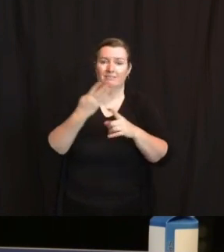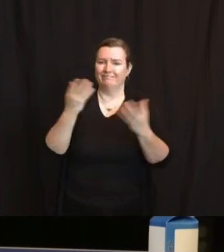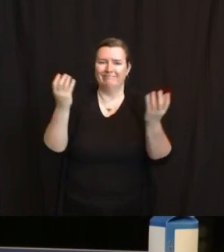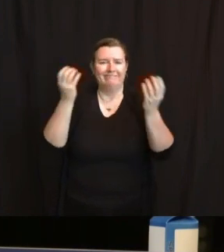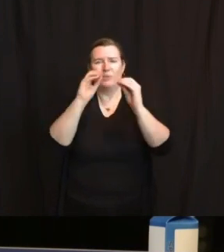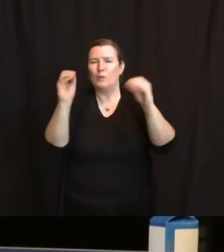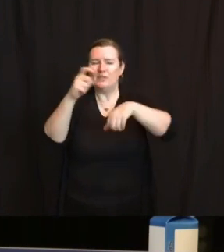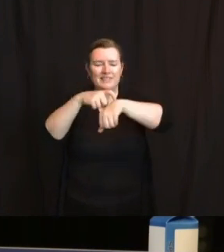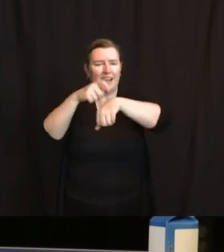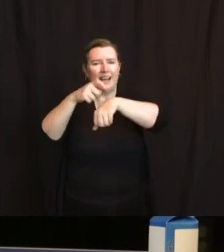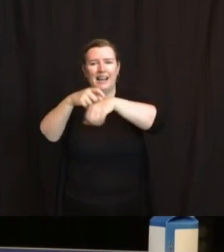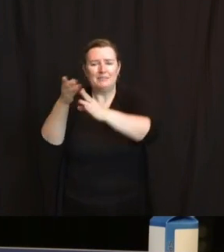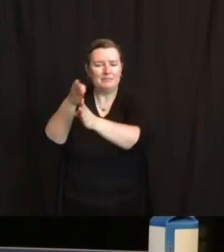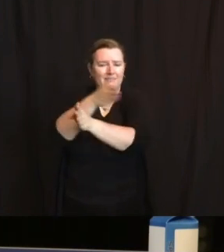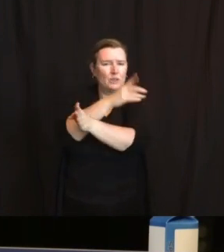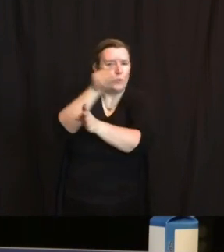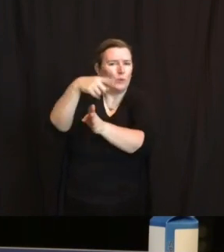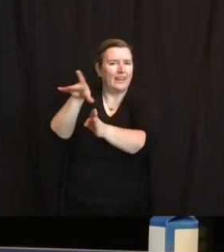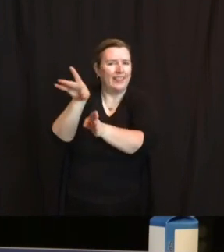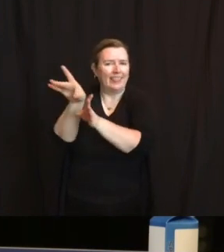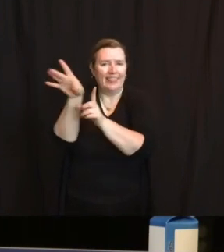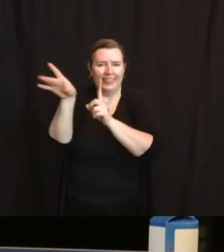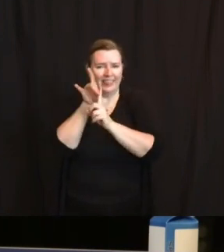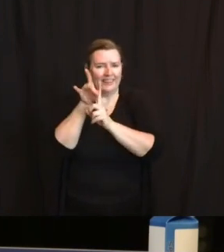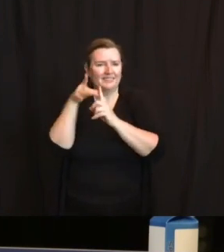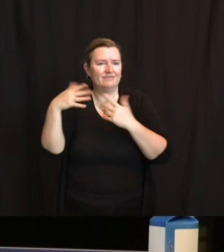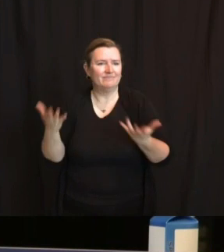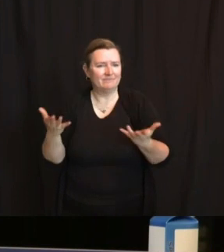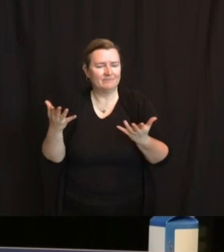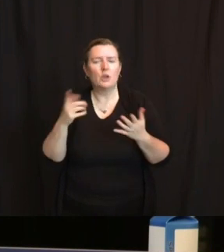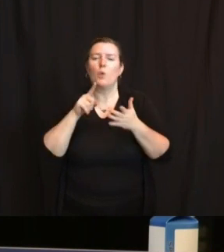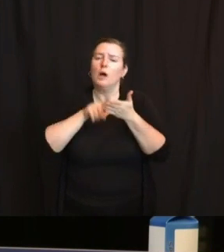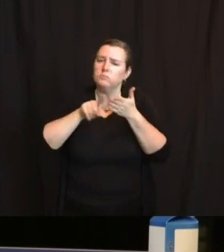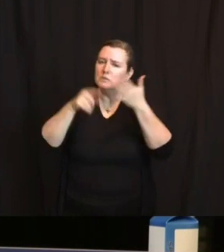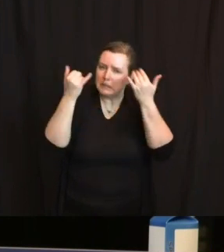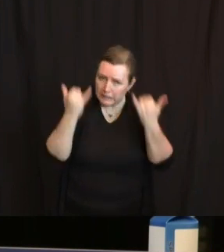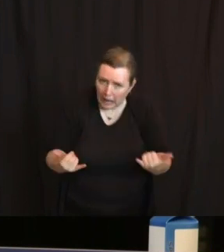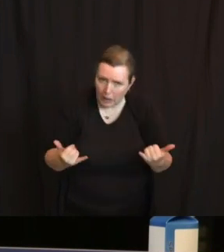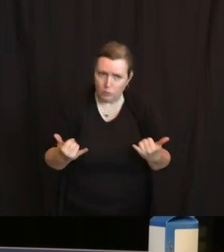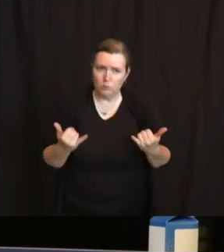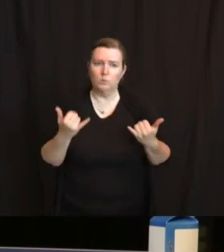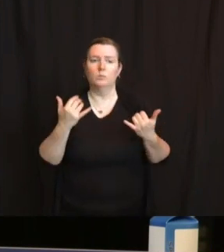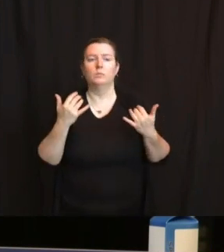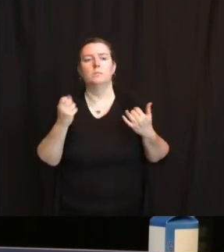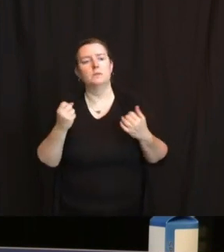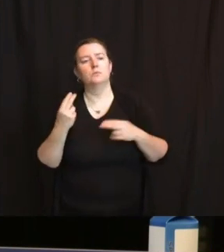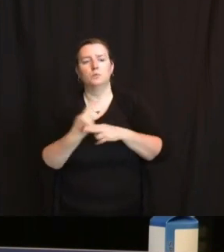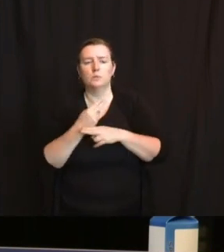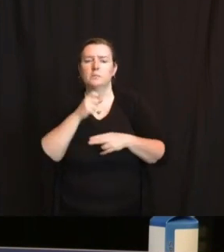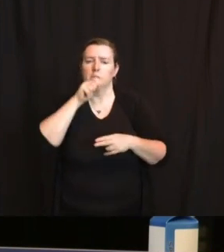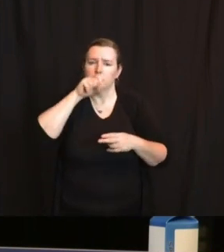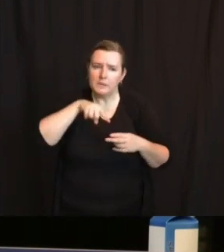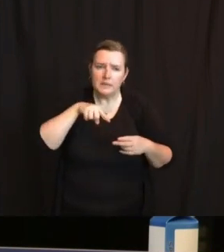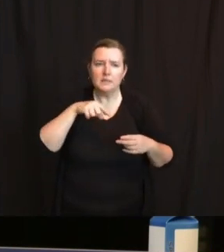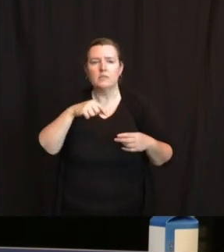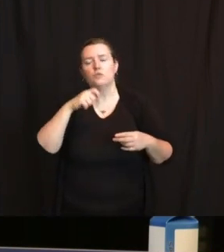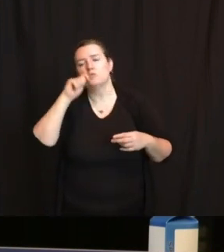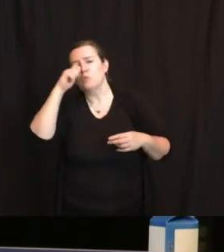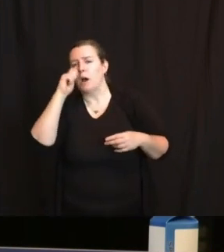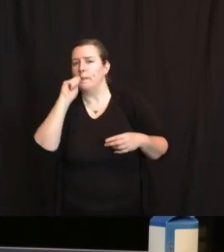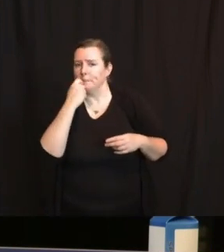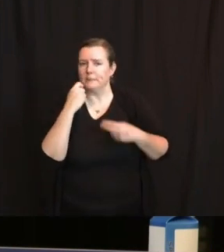know what's happening now, I have to actually look for the virus itself, and that's the more familiar swabs or the spit tests that people are used to that looks for the actual